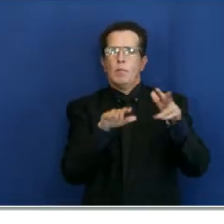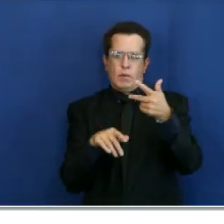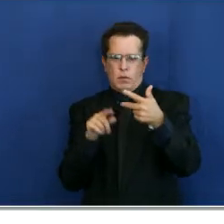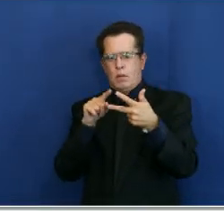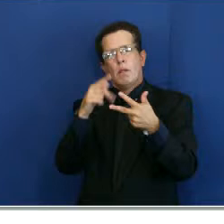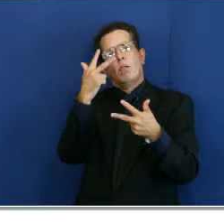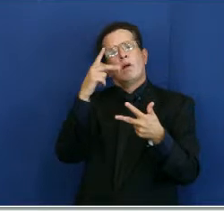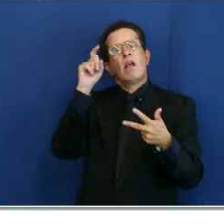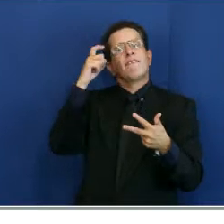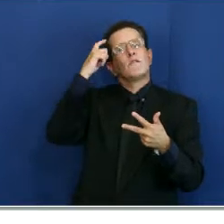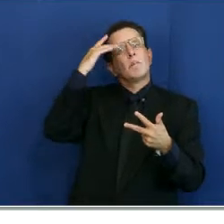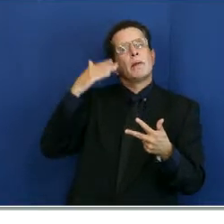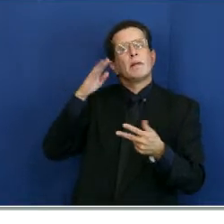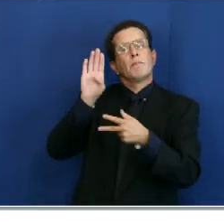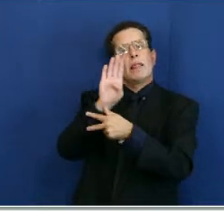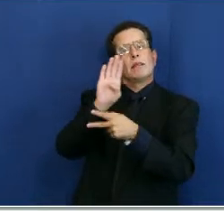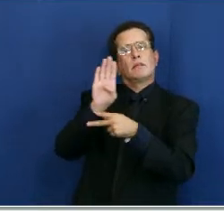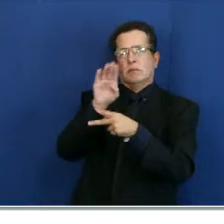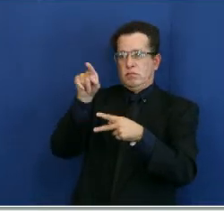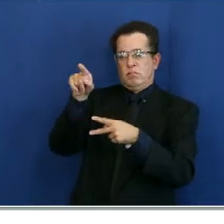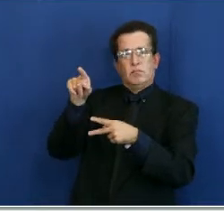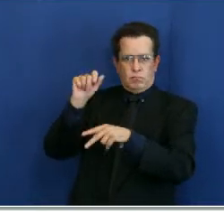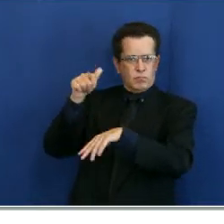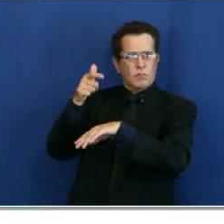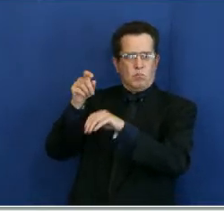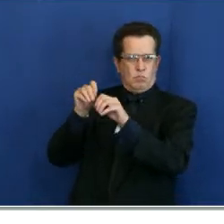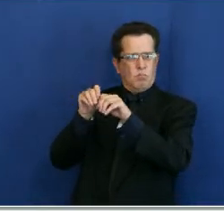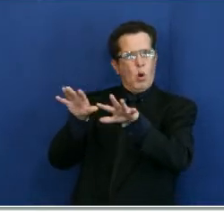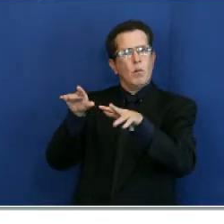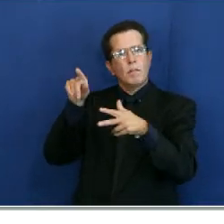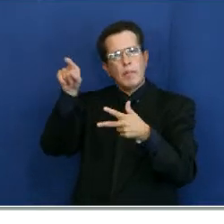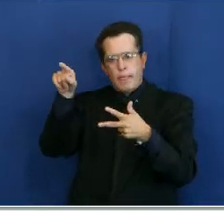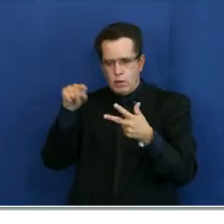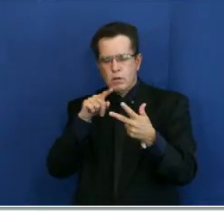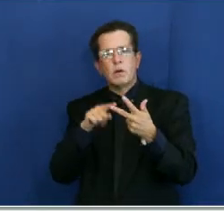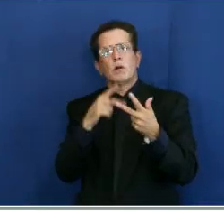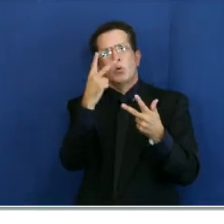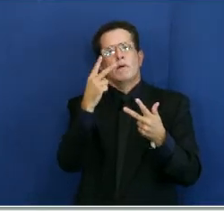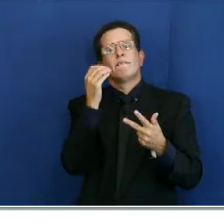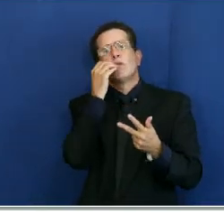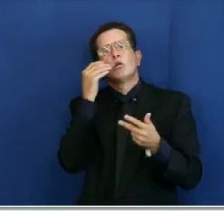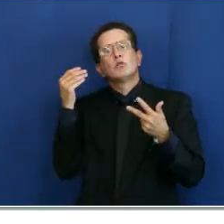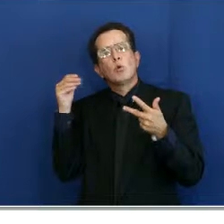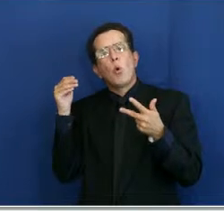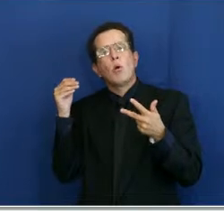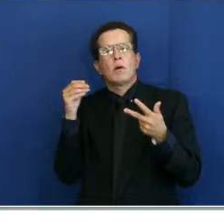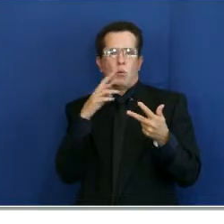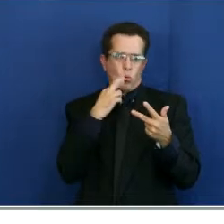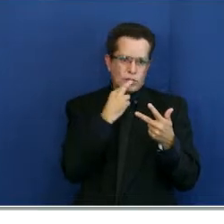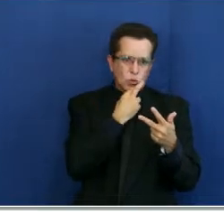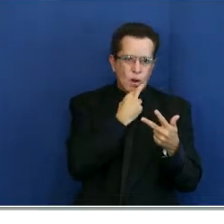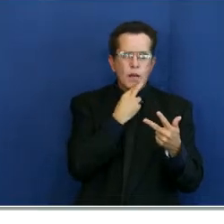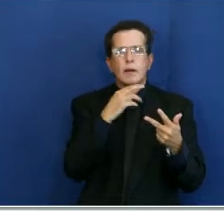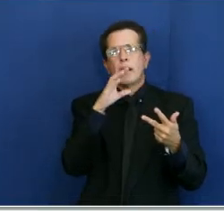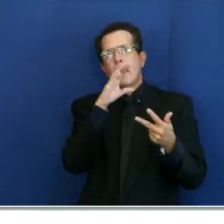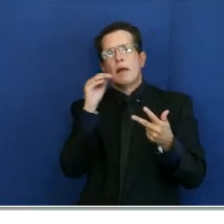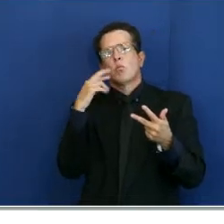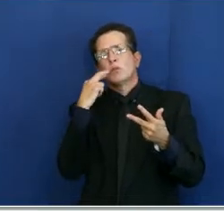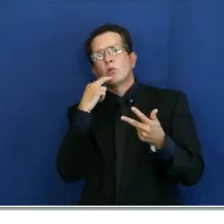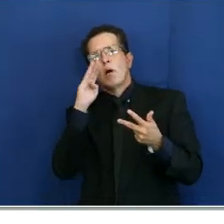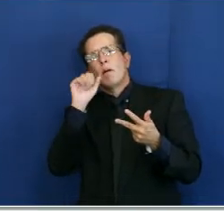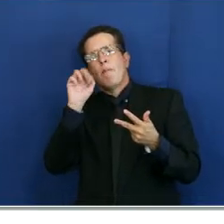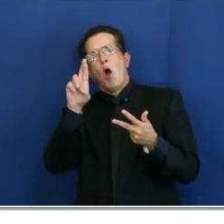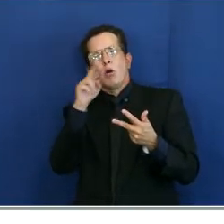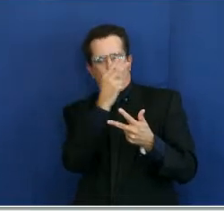government outbreaks in 3 government settings, and 2 each for grocery, restaurant, and